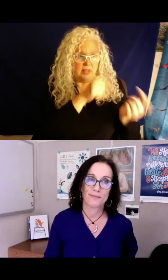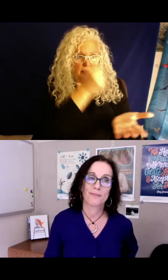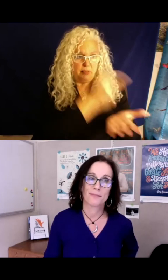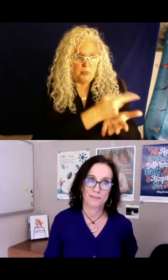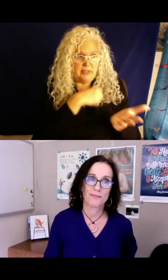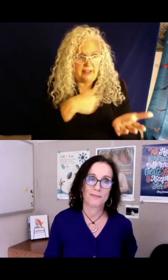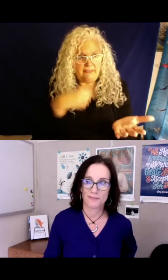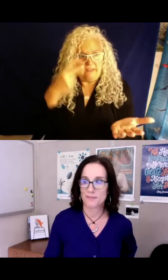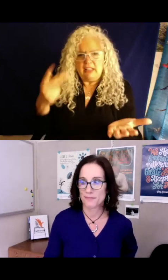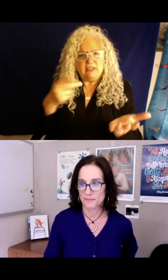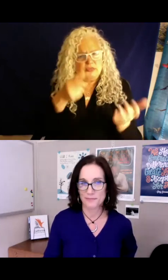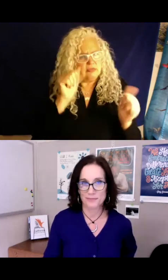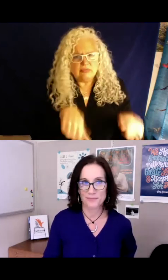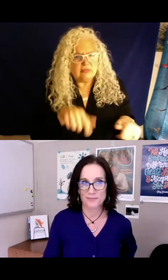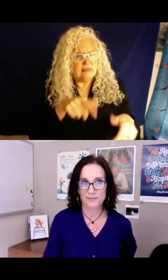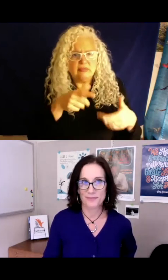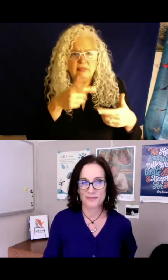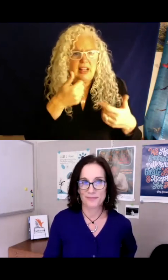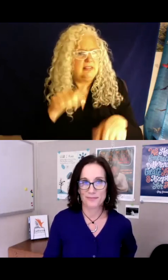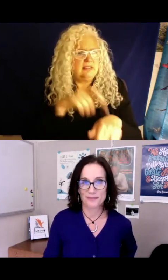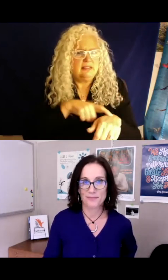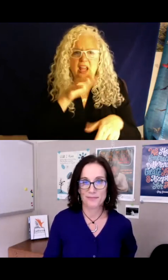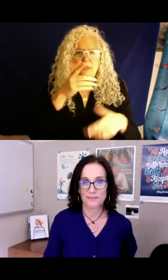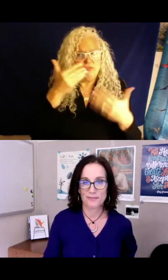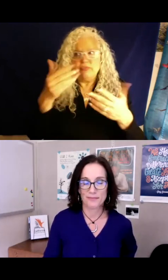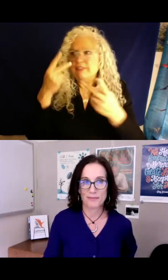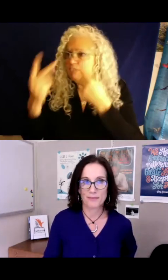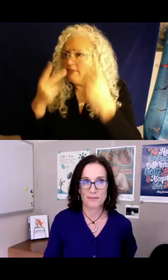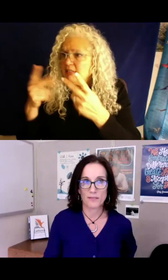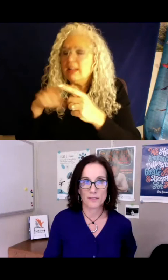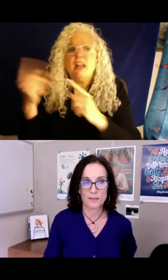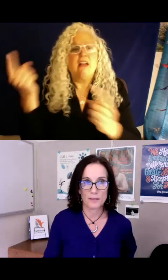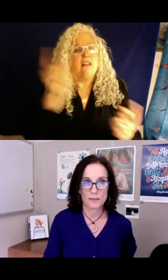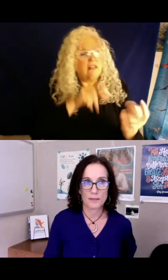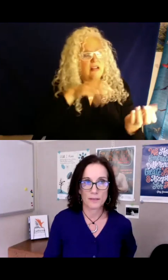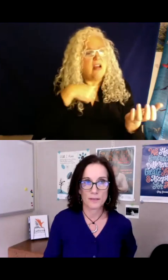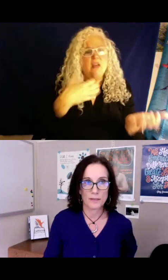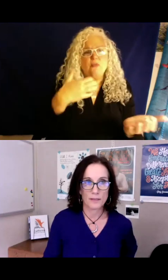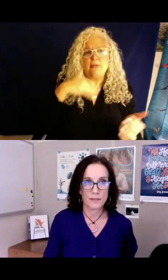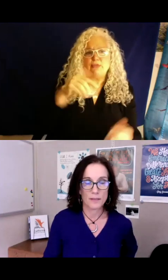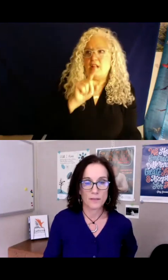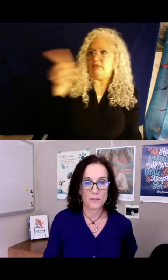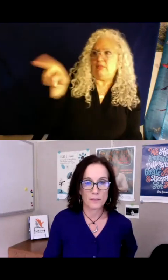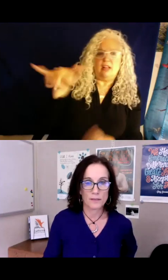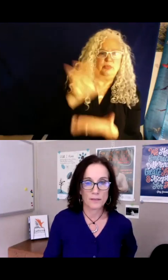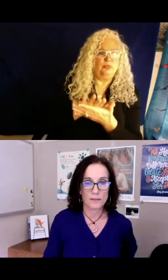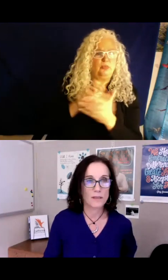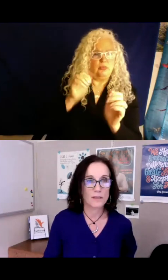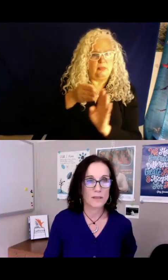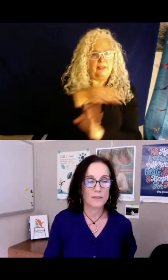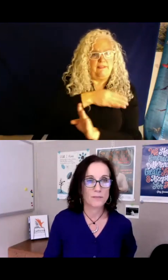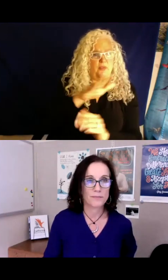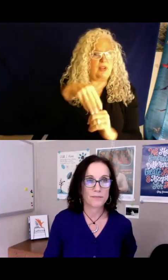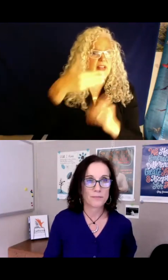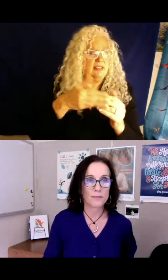have to have the IEP approve that visit. You are able to come anytime, visit the school, and then come back to the meeting